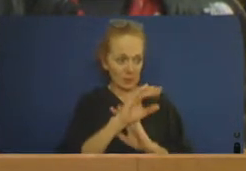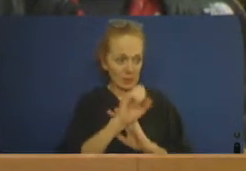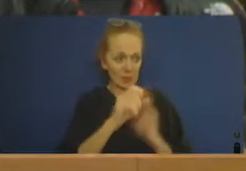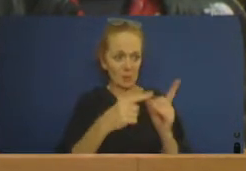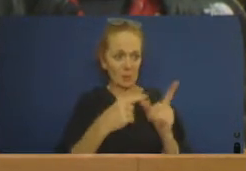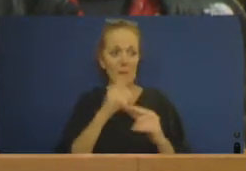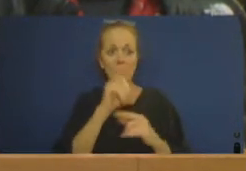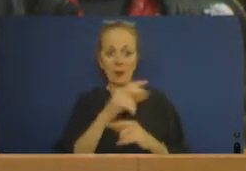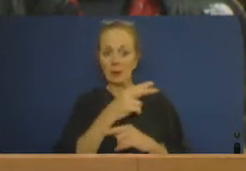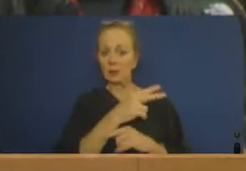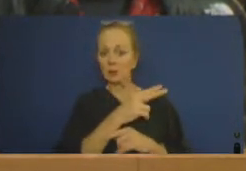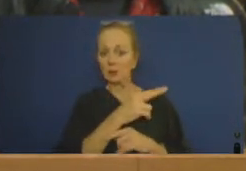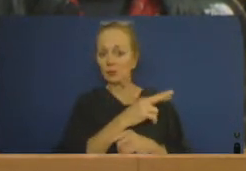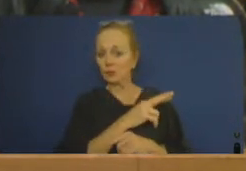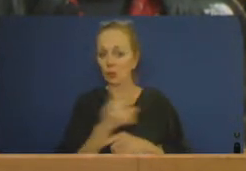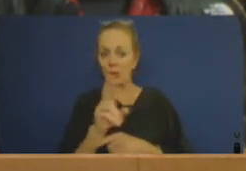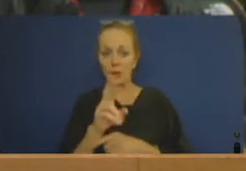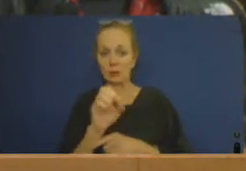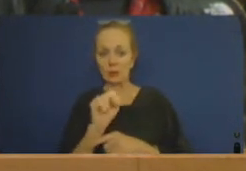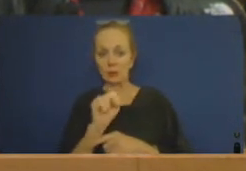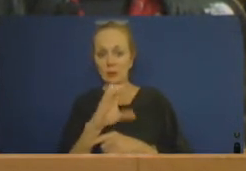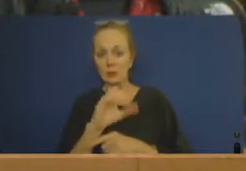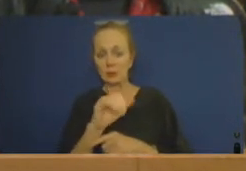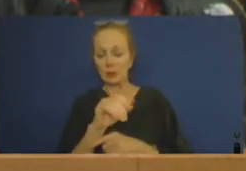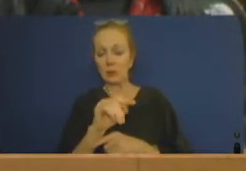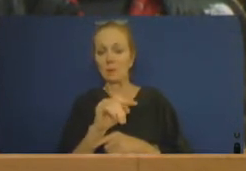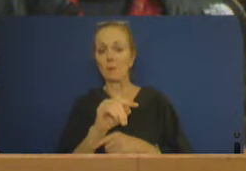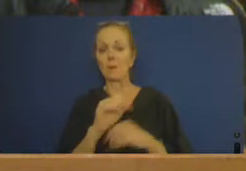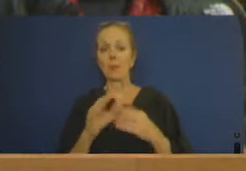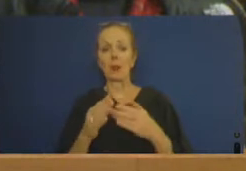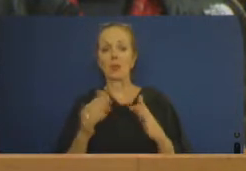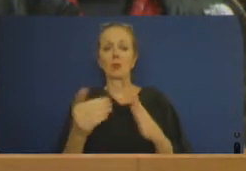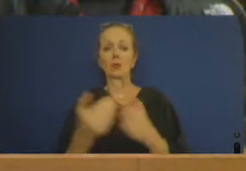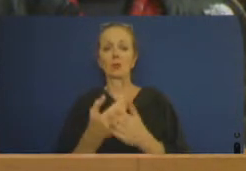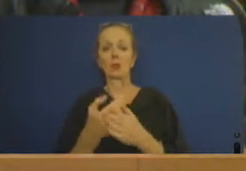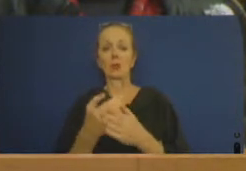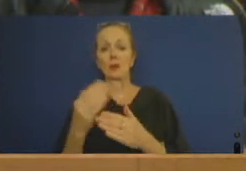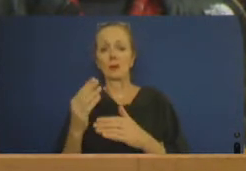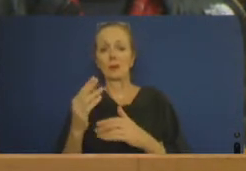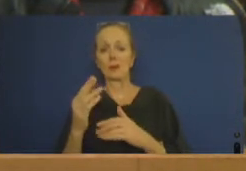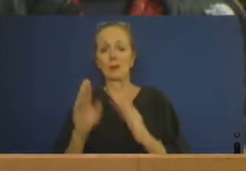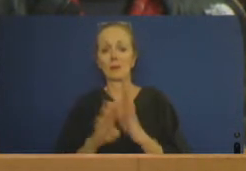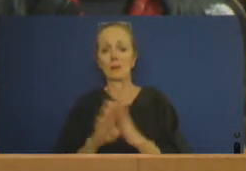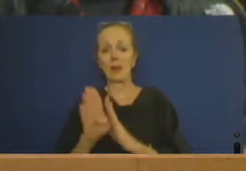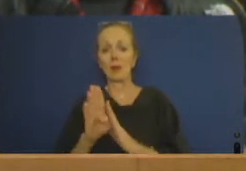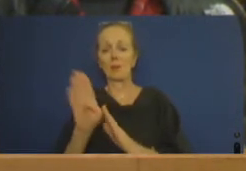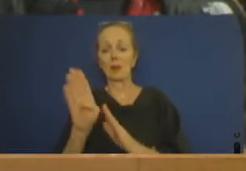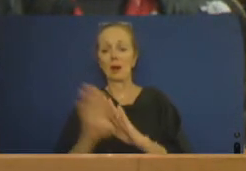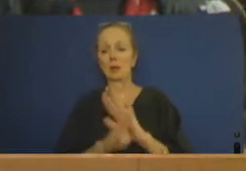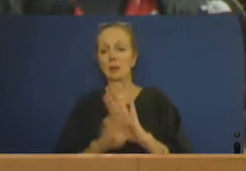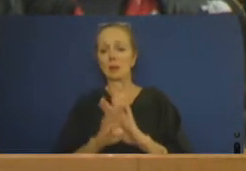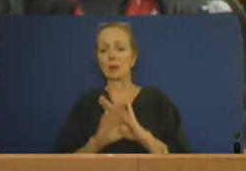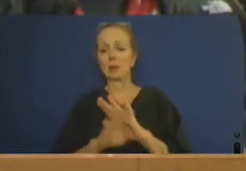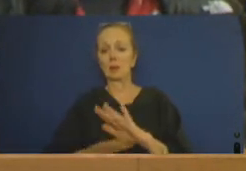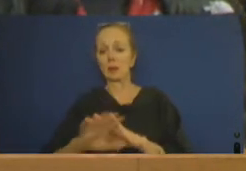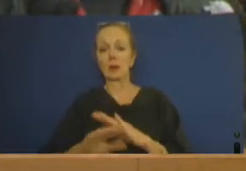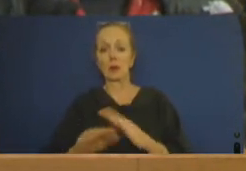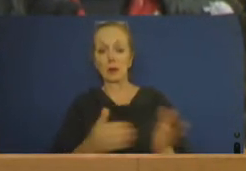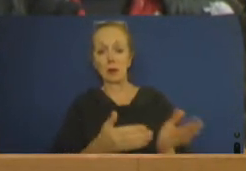on Scott, go down the alleyway, and the new development is going to have businesses on the bottom, and they're going to need deliveries, too.